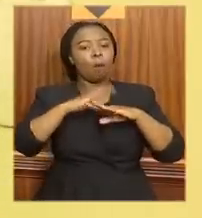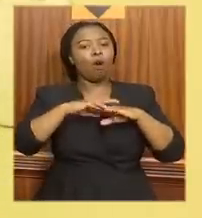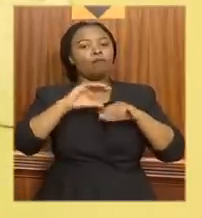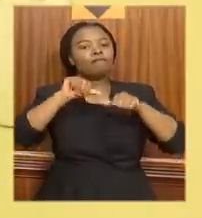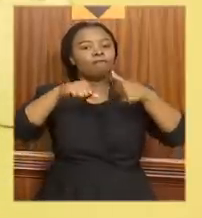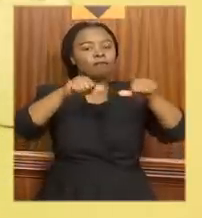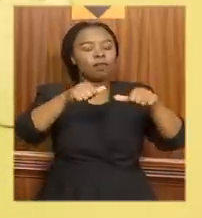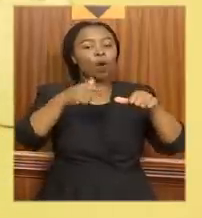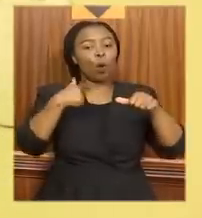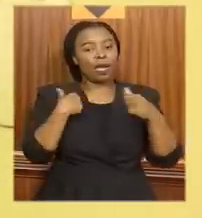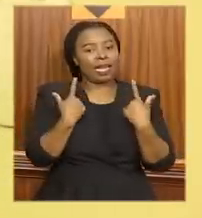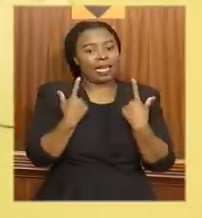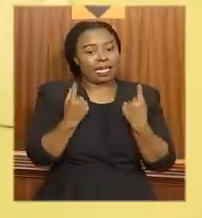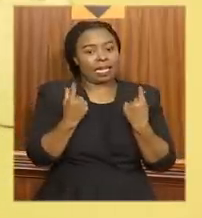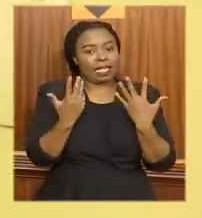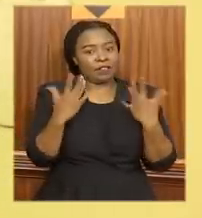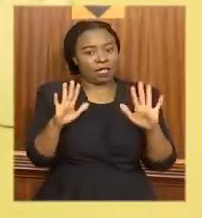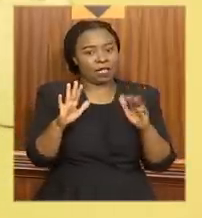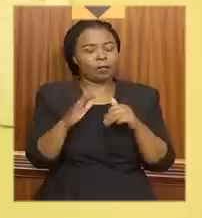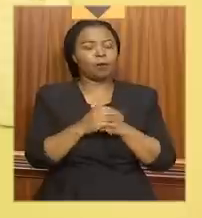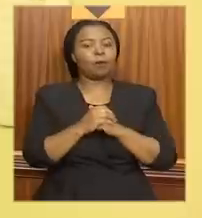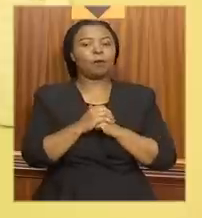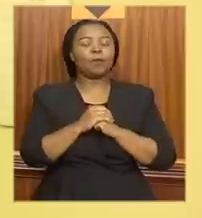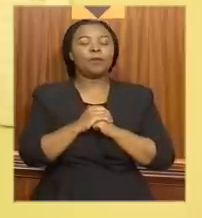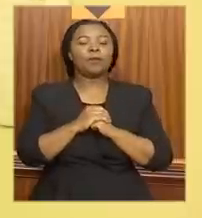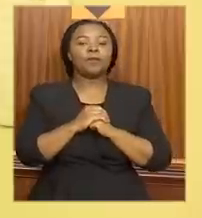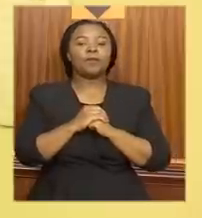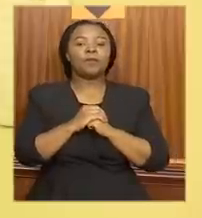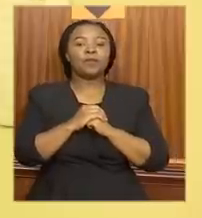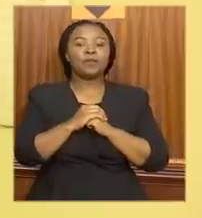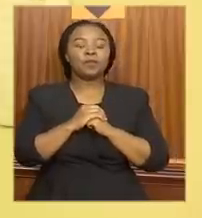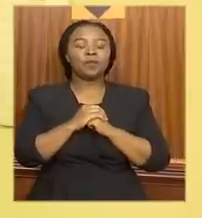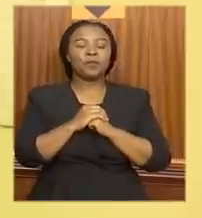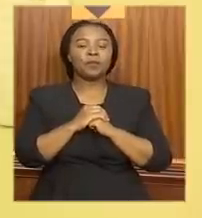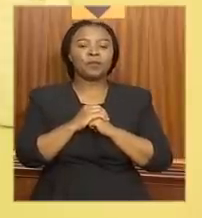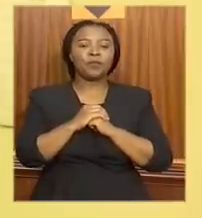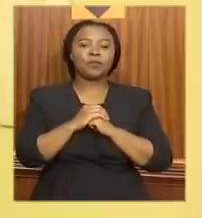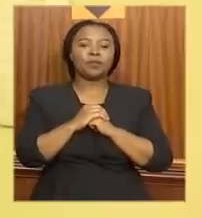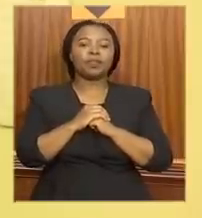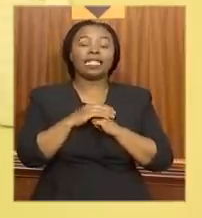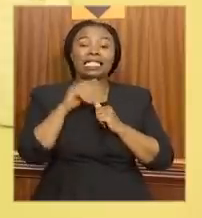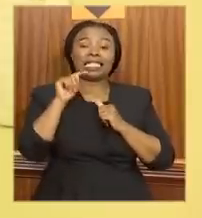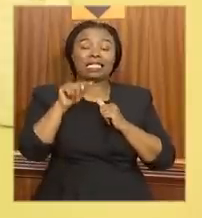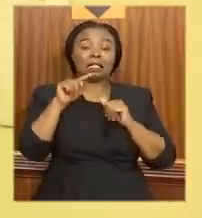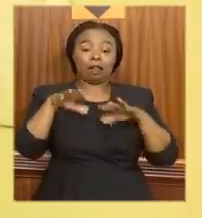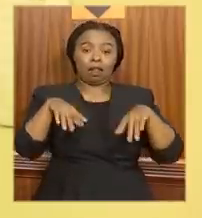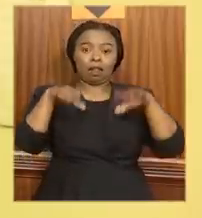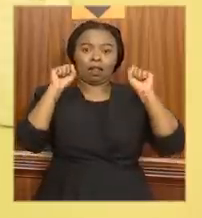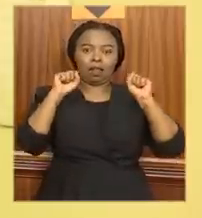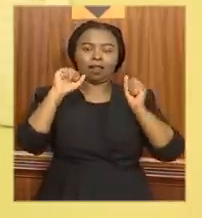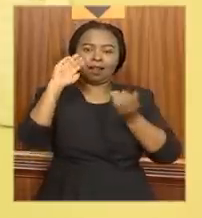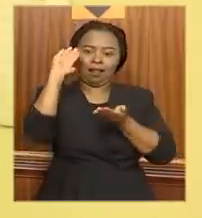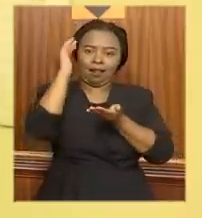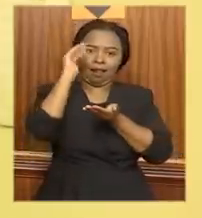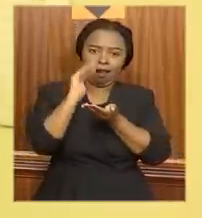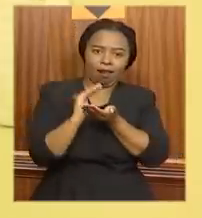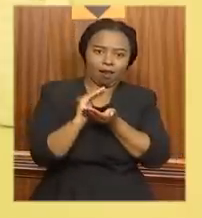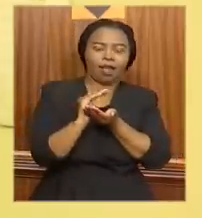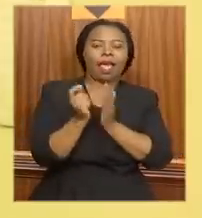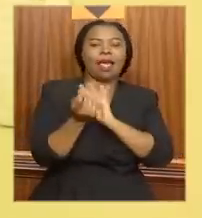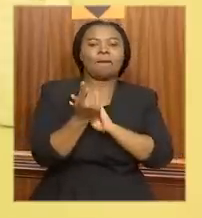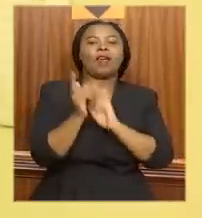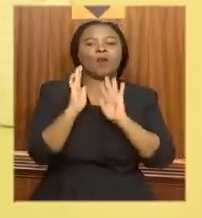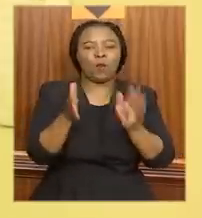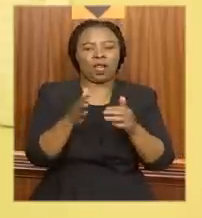already taken, will hasten the end of load shedding. They will put our